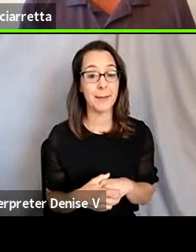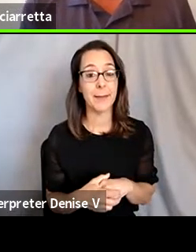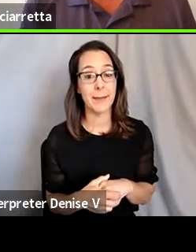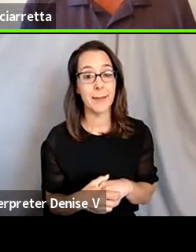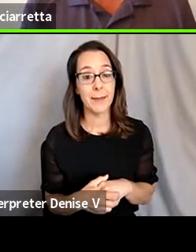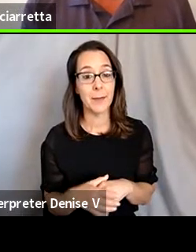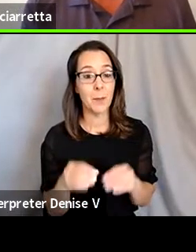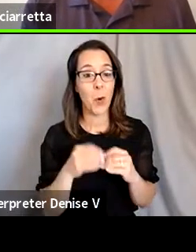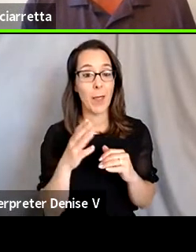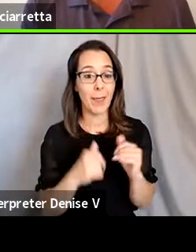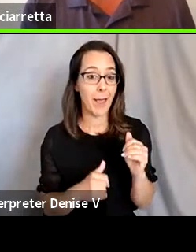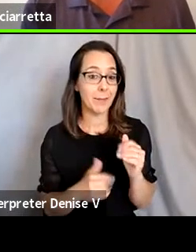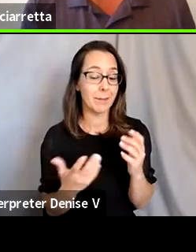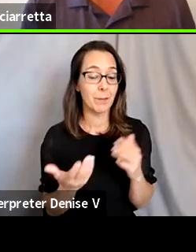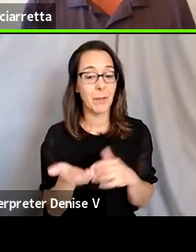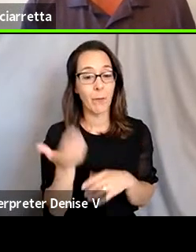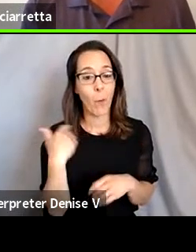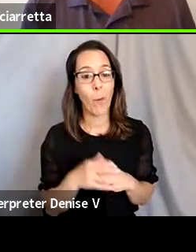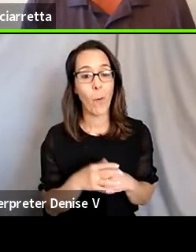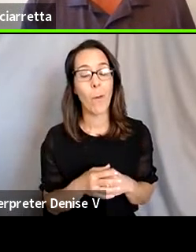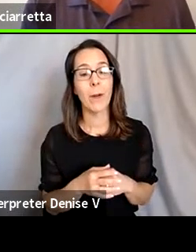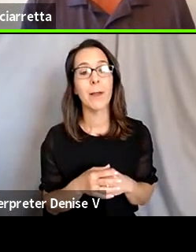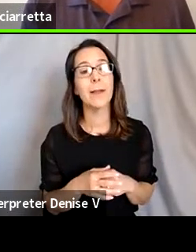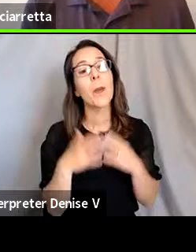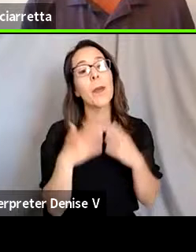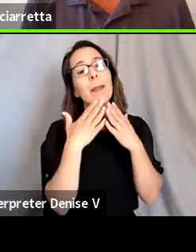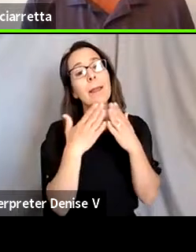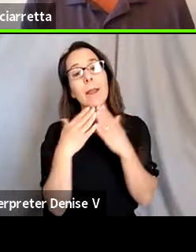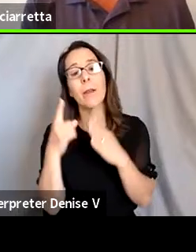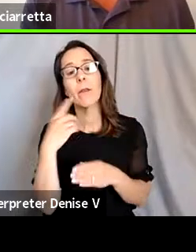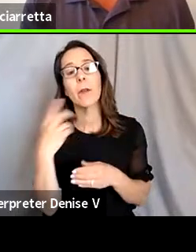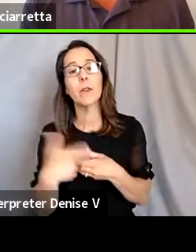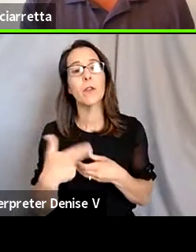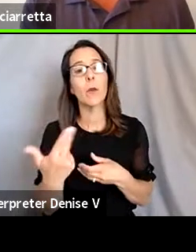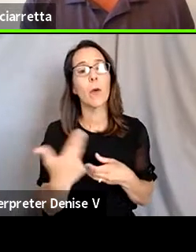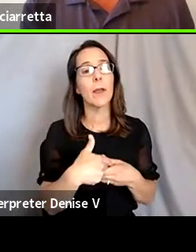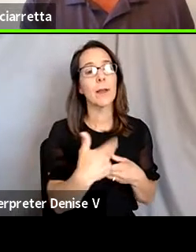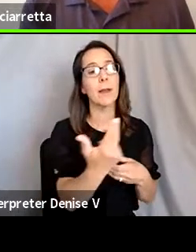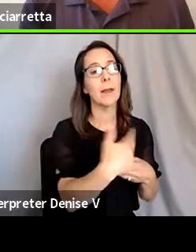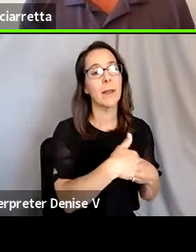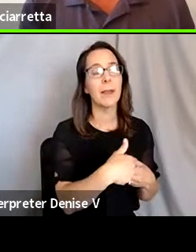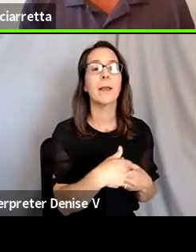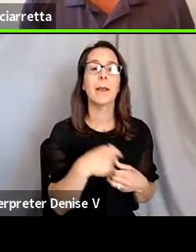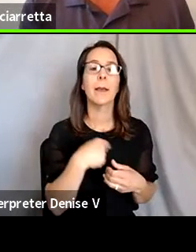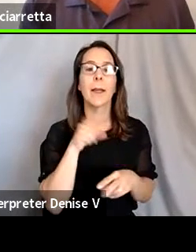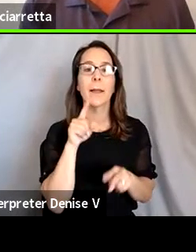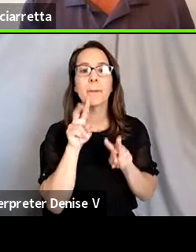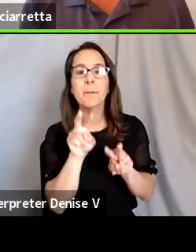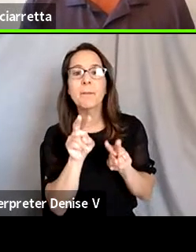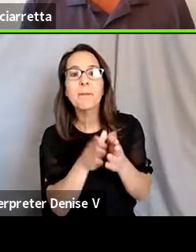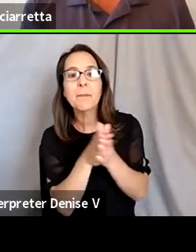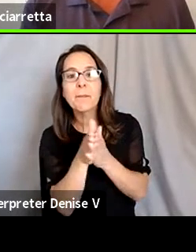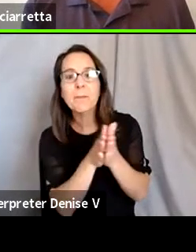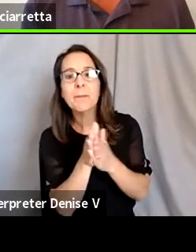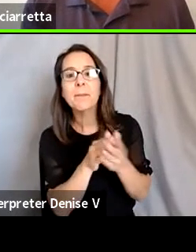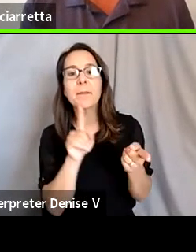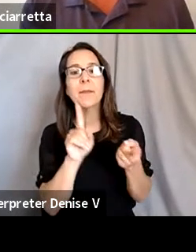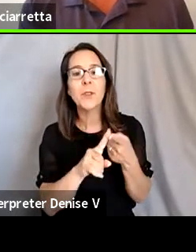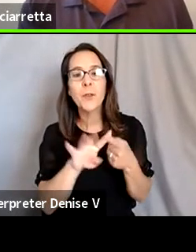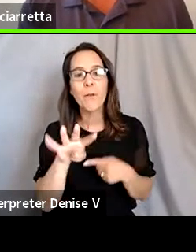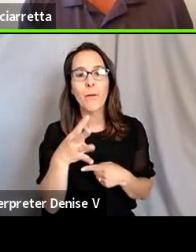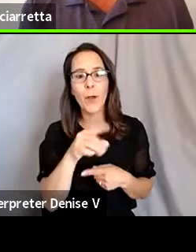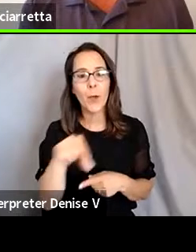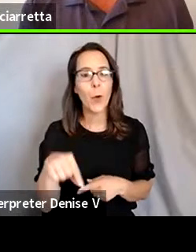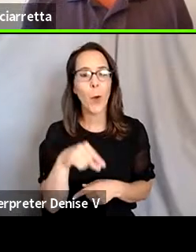previous times, and just want to thank everybody for joining us, and look forward to as Mr. Treka says, fourth